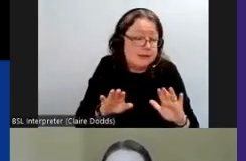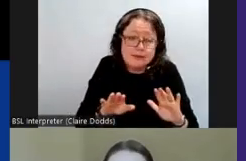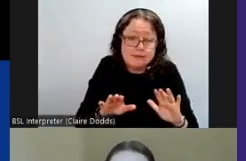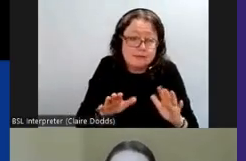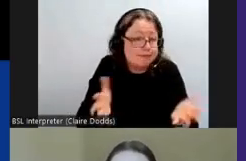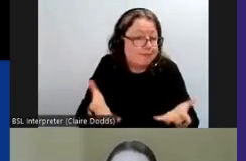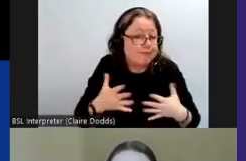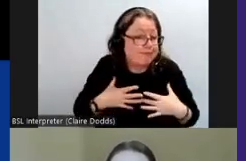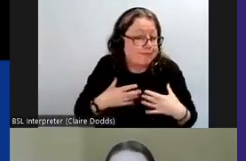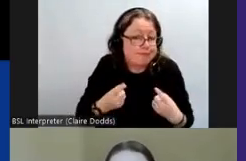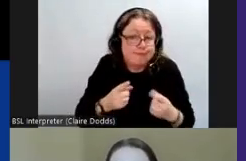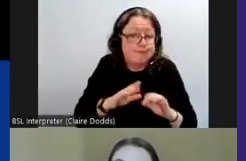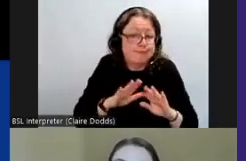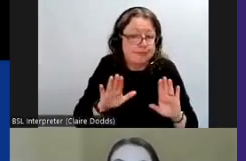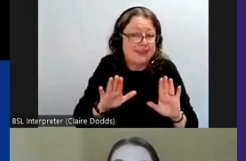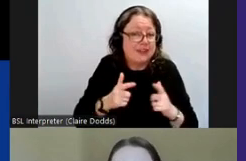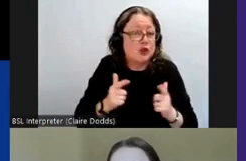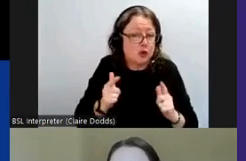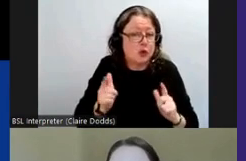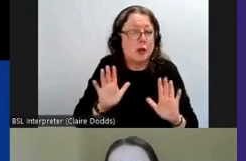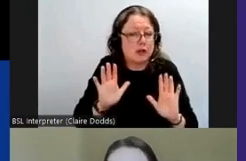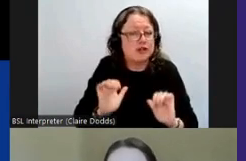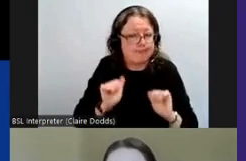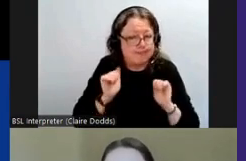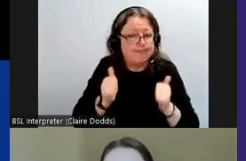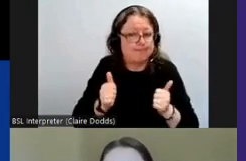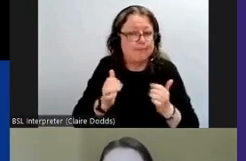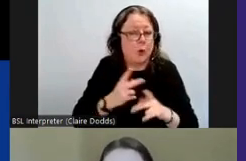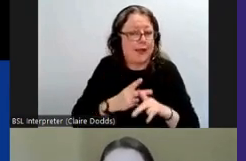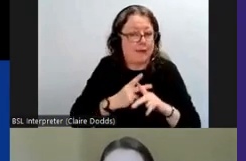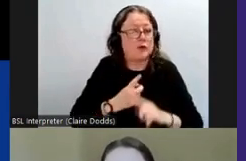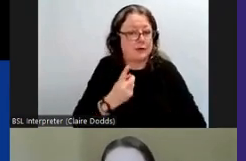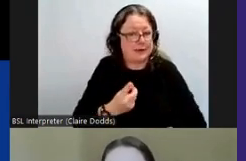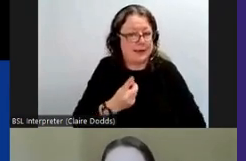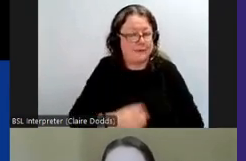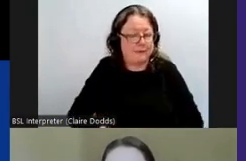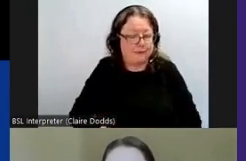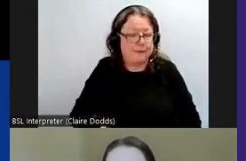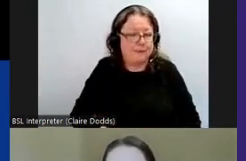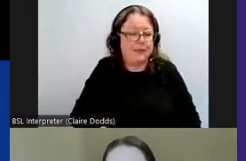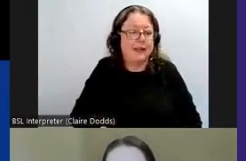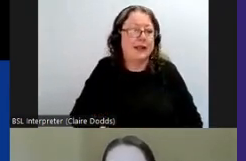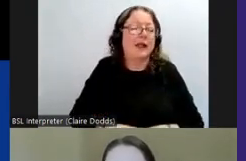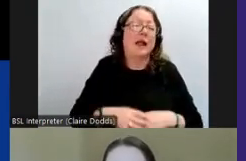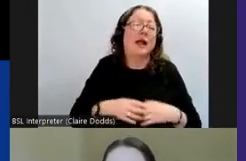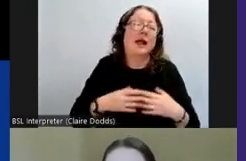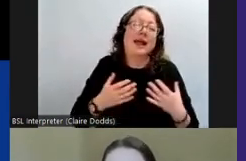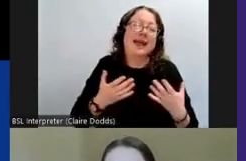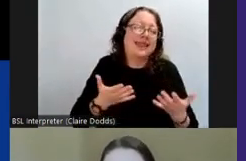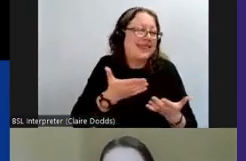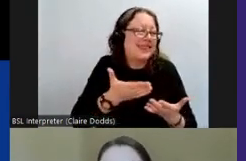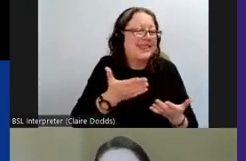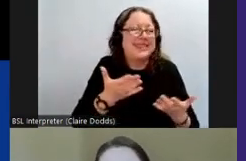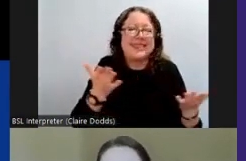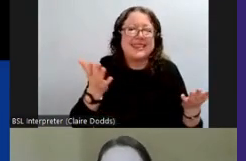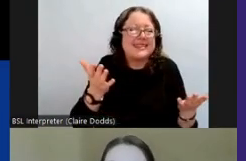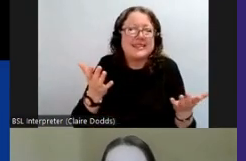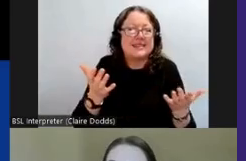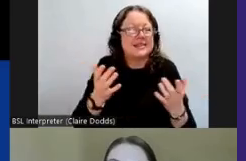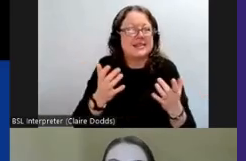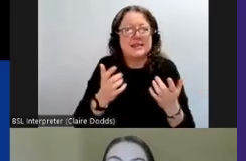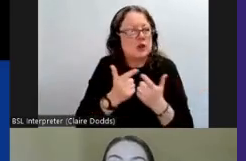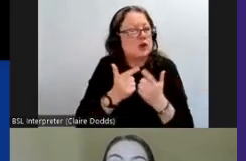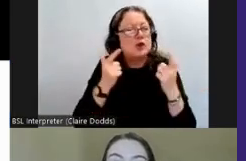leave or it becomes too much. Just look after yourself. That being said, it's not too intense. I'll try and